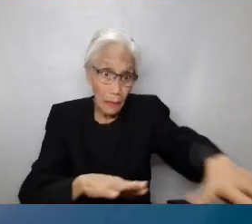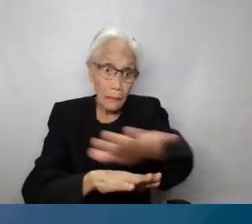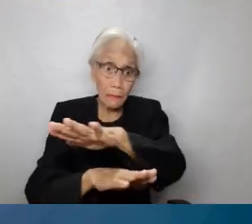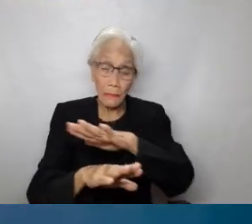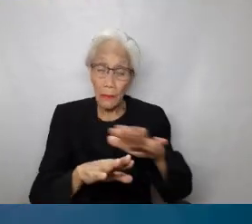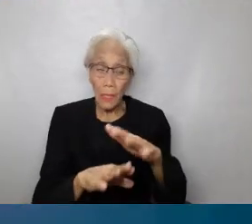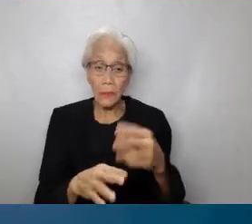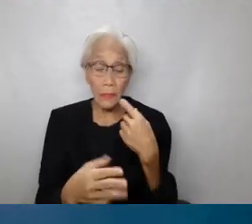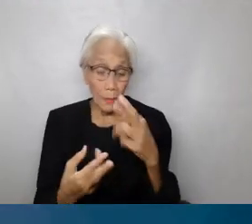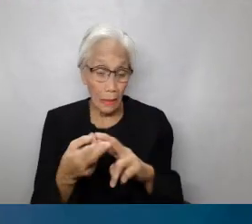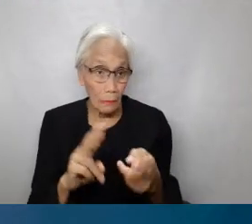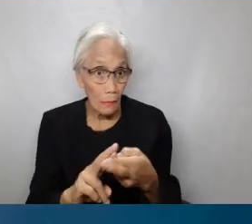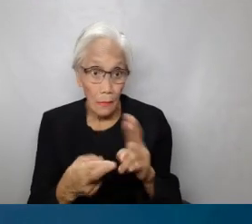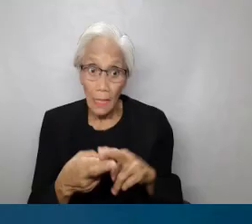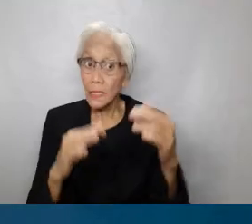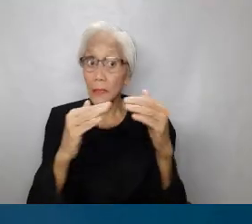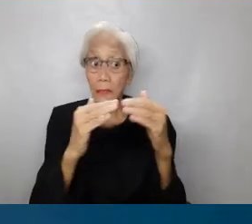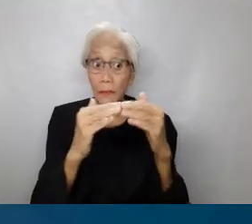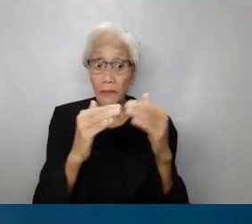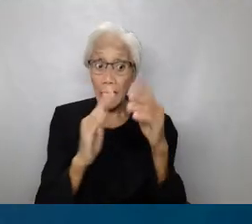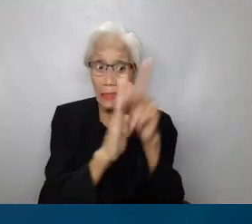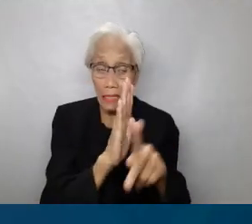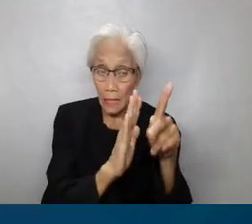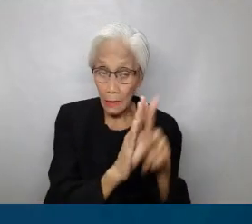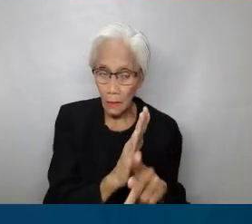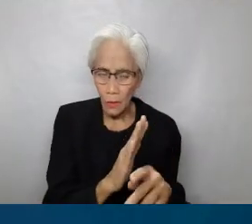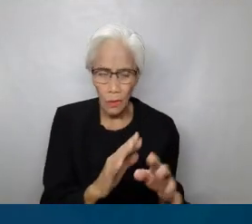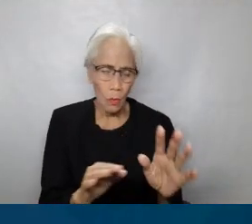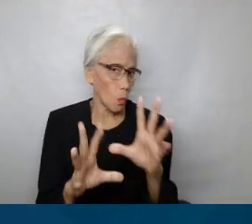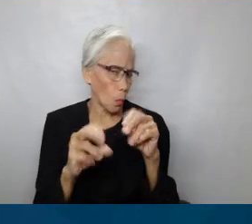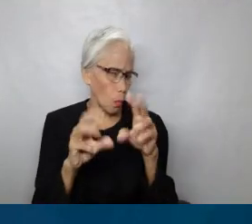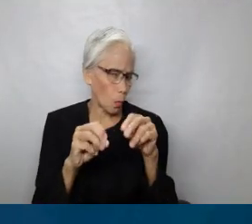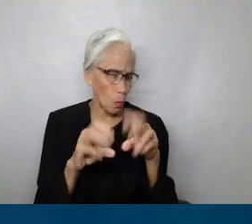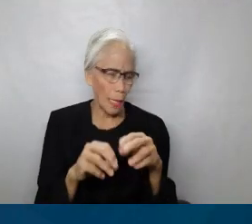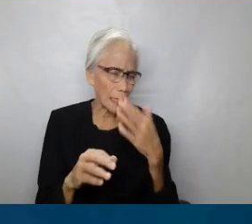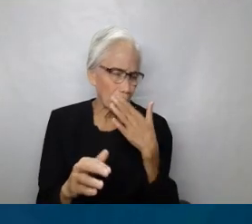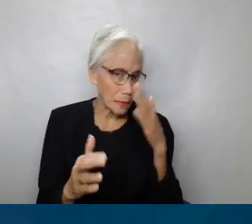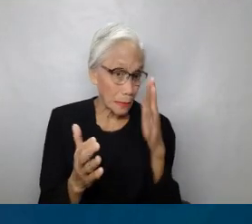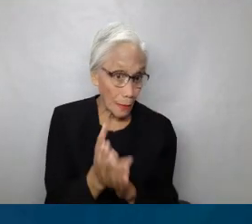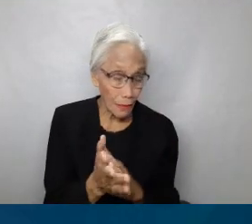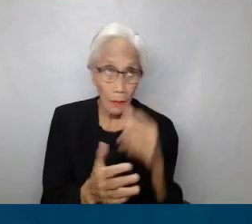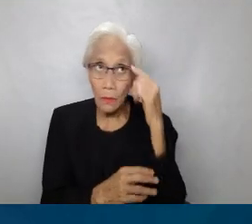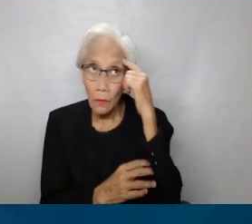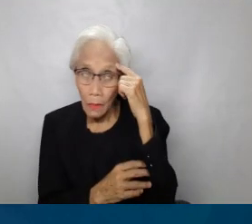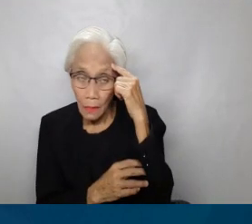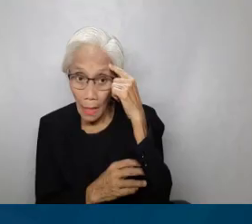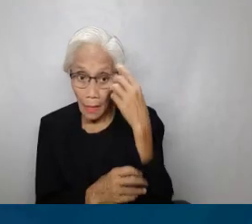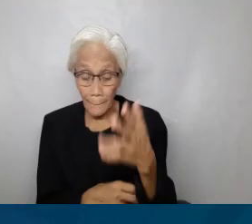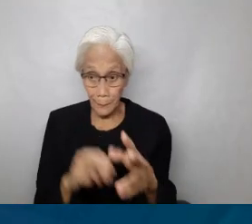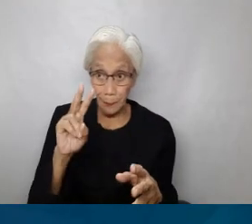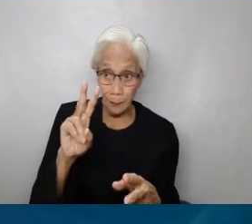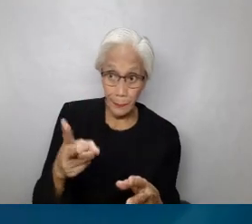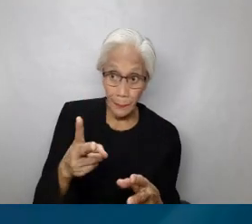lipunan. Sabi ng mga relativist, justified killing yun. Naku po, evil yang ganyang mag-isip ha, sa totoo